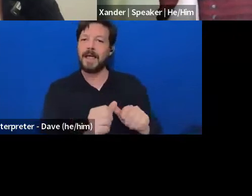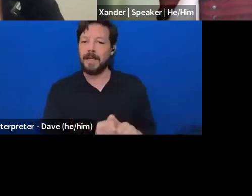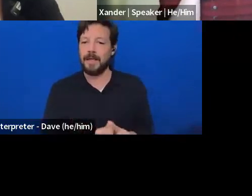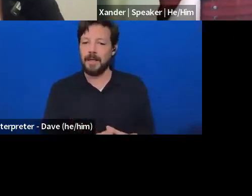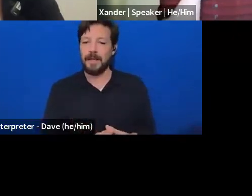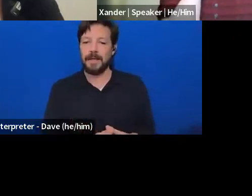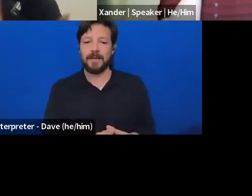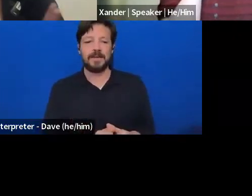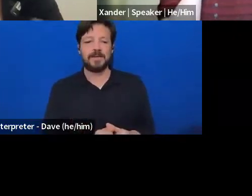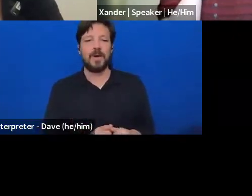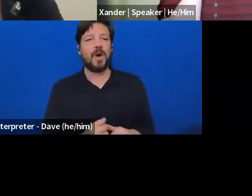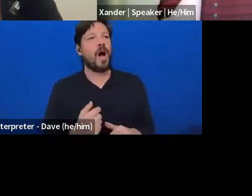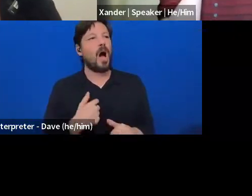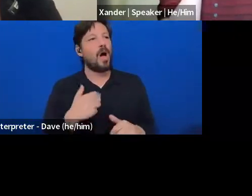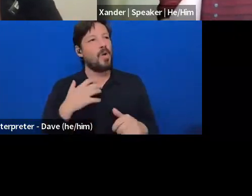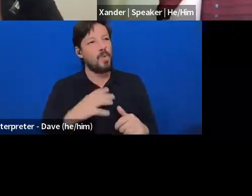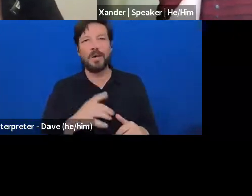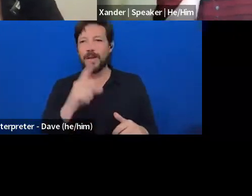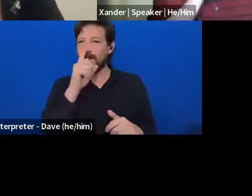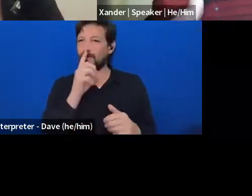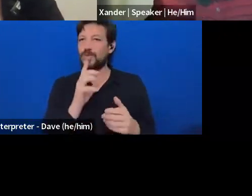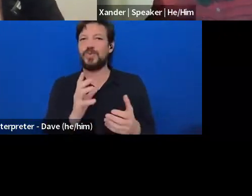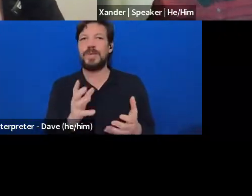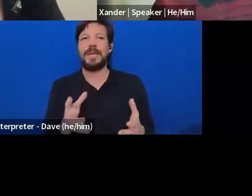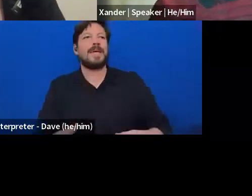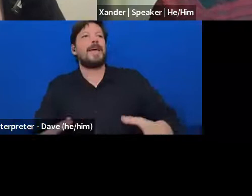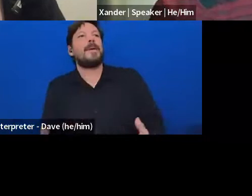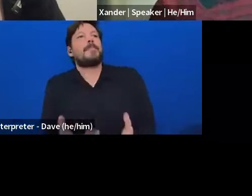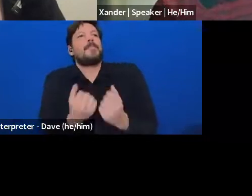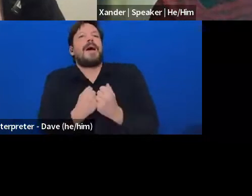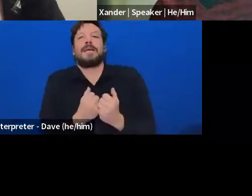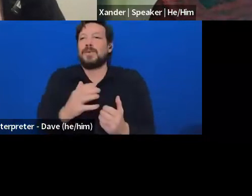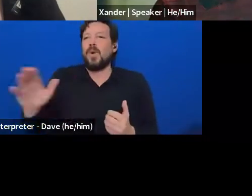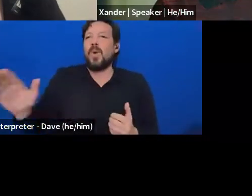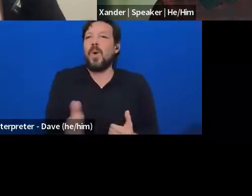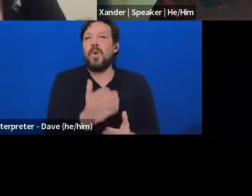embrace all parts of the world, not just the parts we want to see.